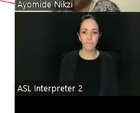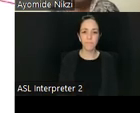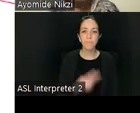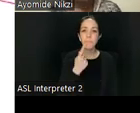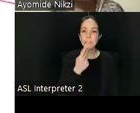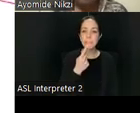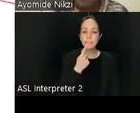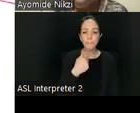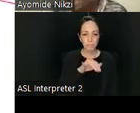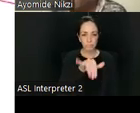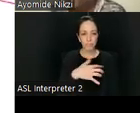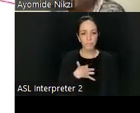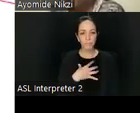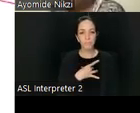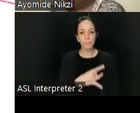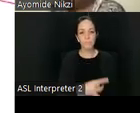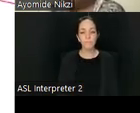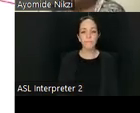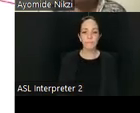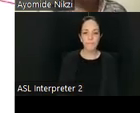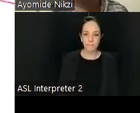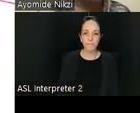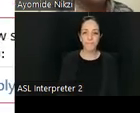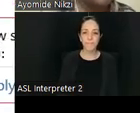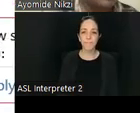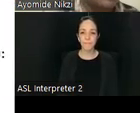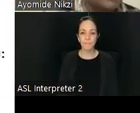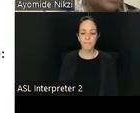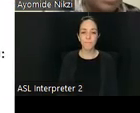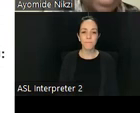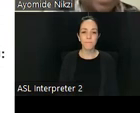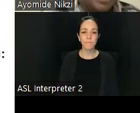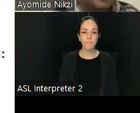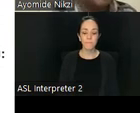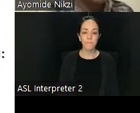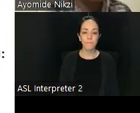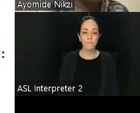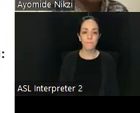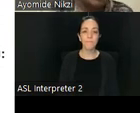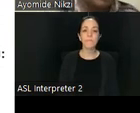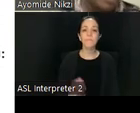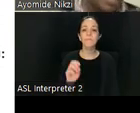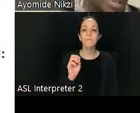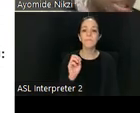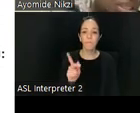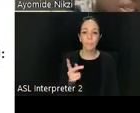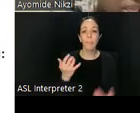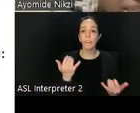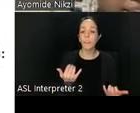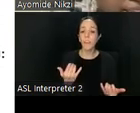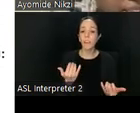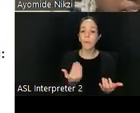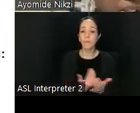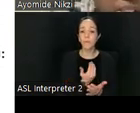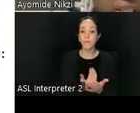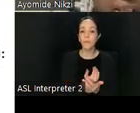Sorry. Okay. So in terms of, there is now another track change on the floor,